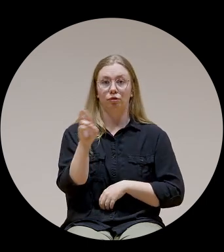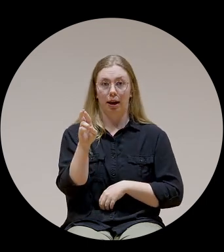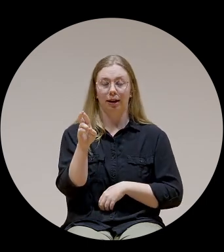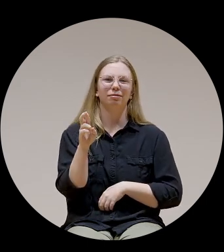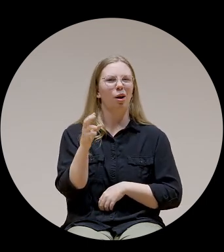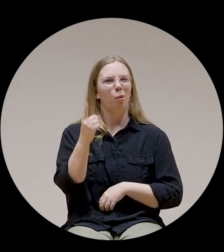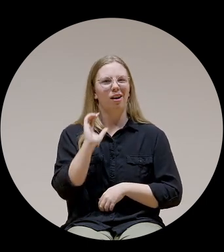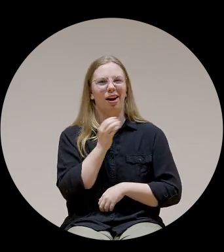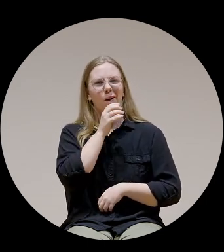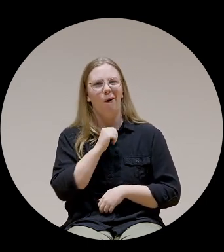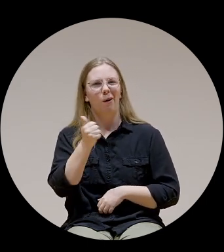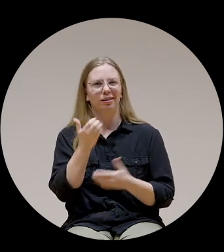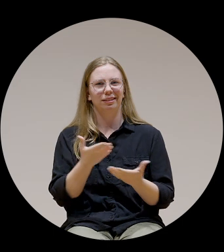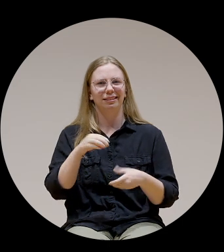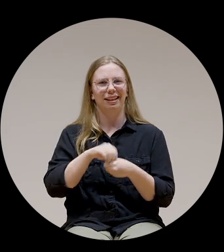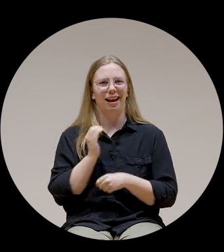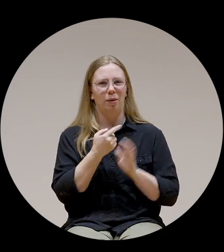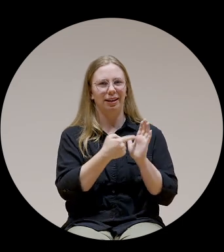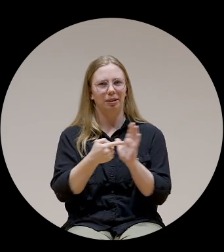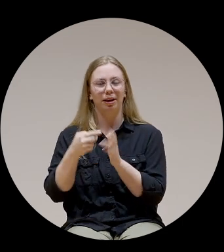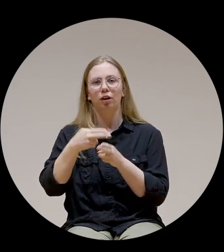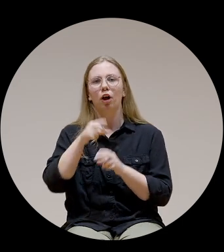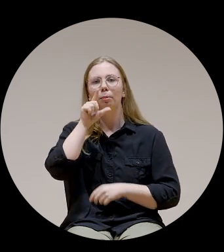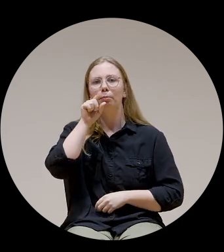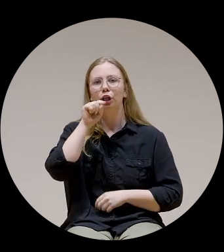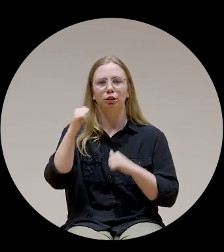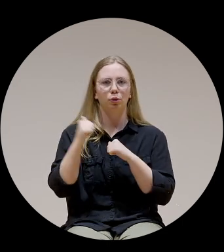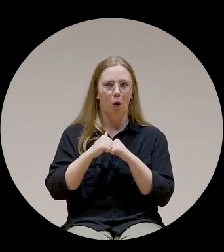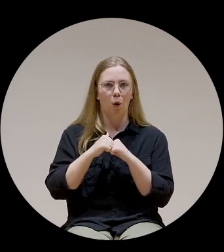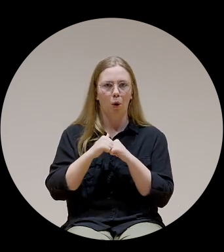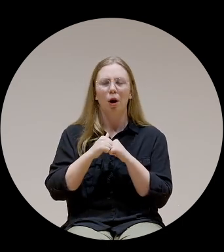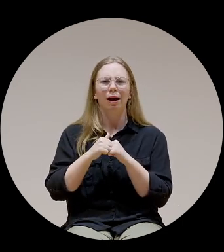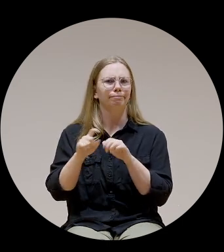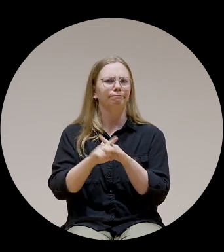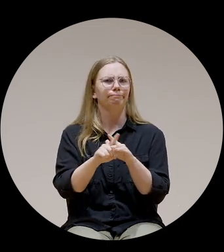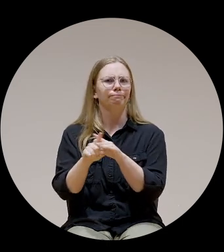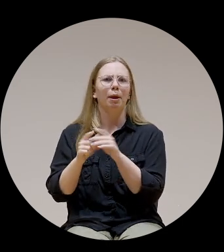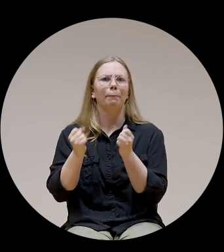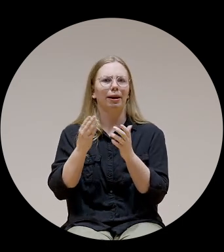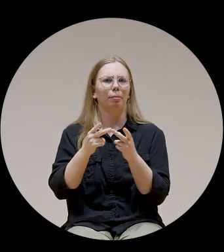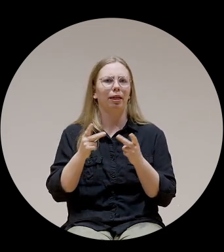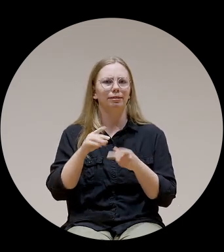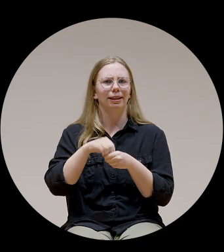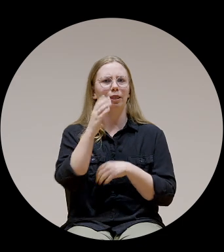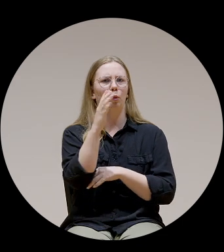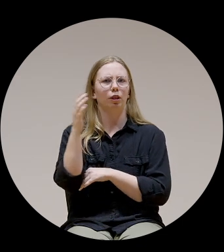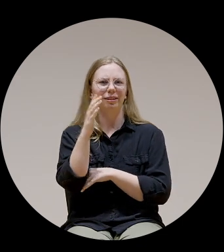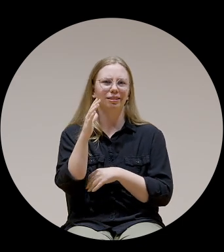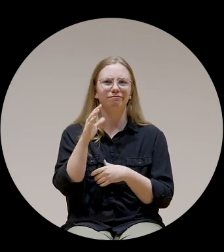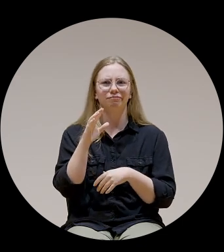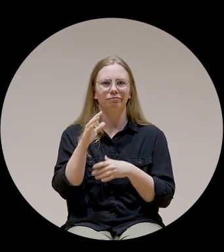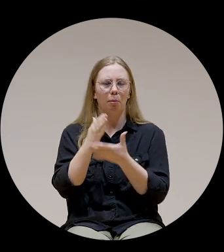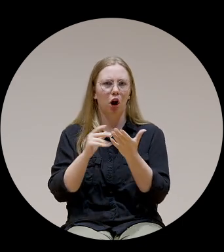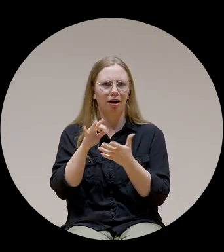oldest items in the exhibition. This is called a bird stone, and they're pretty ubiquitous across the woodlands regions, prehistoric